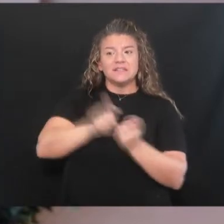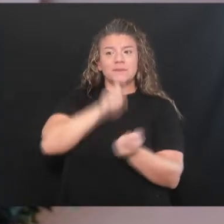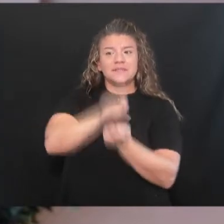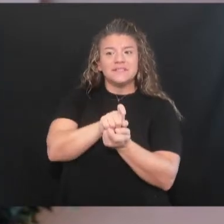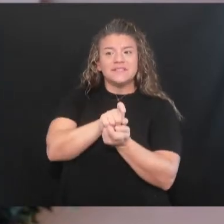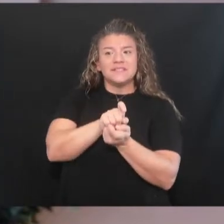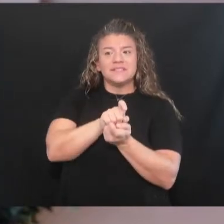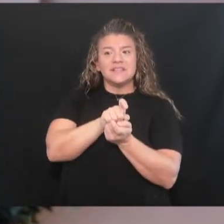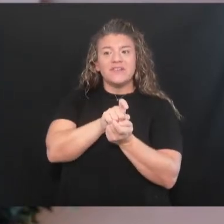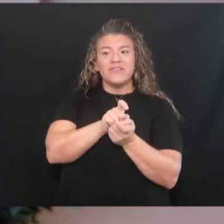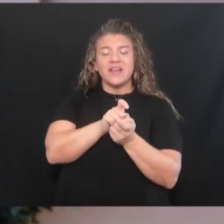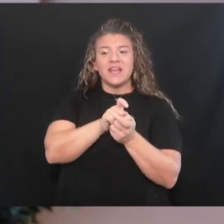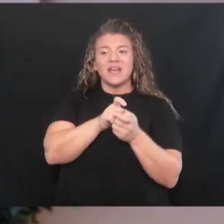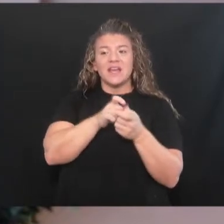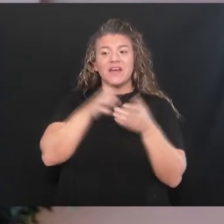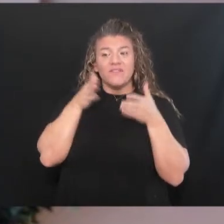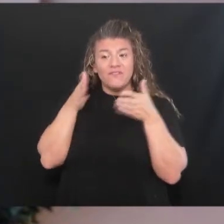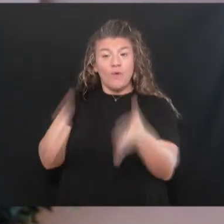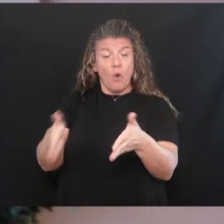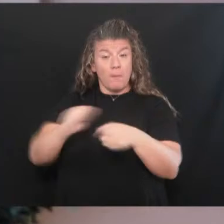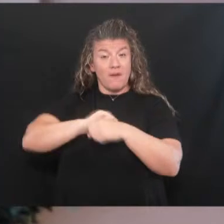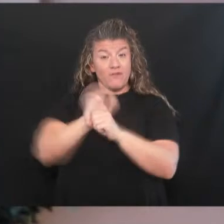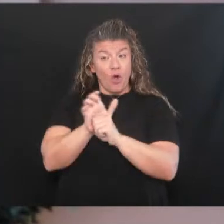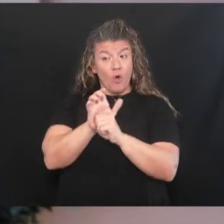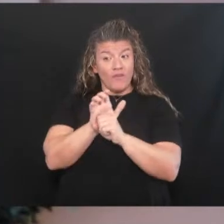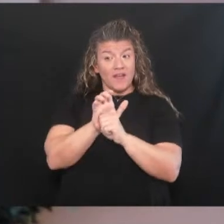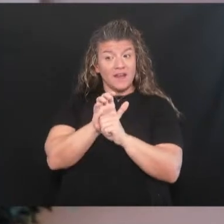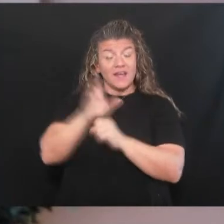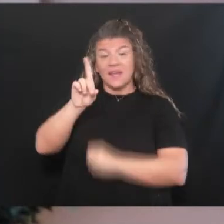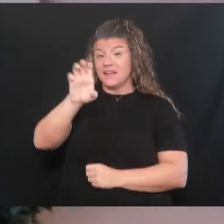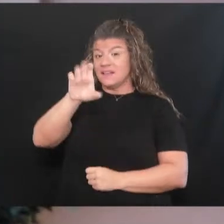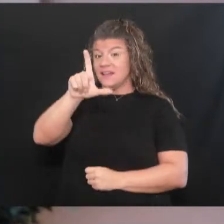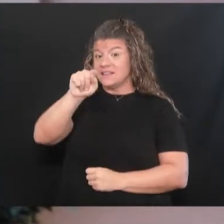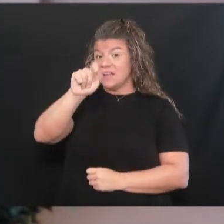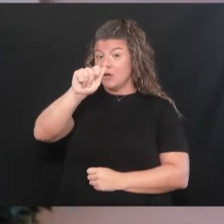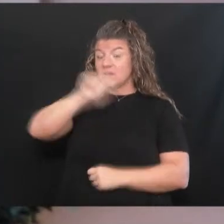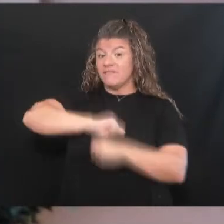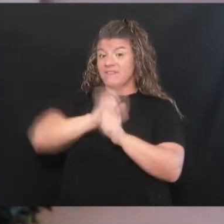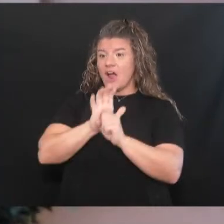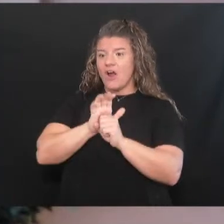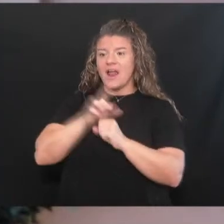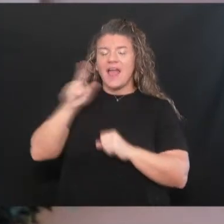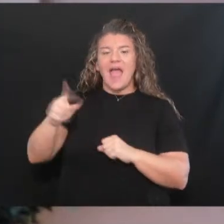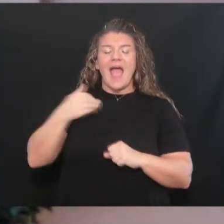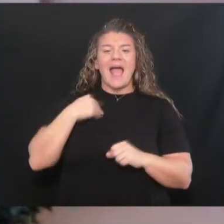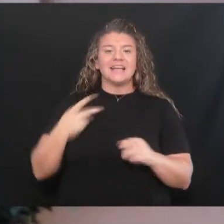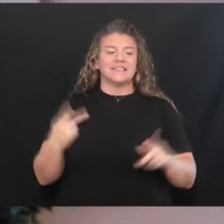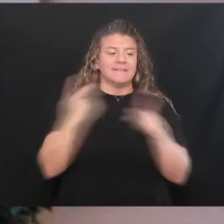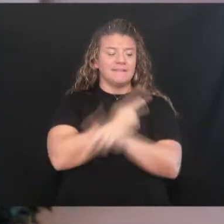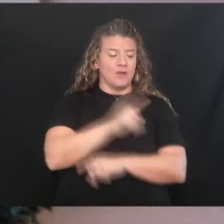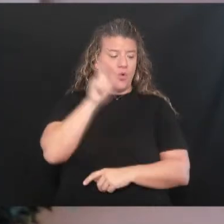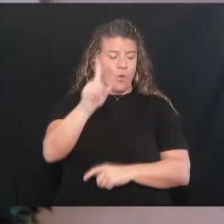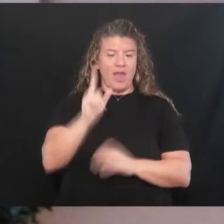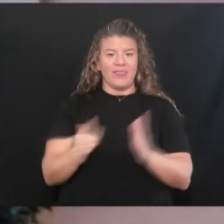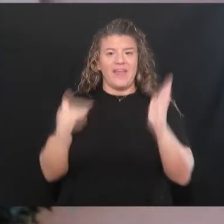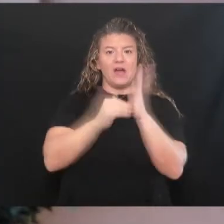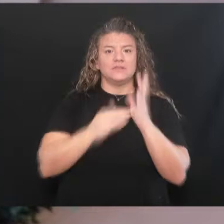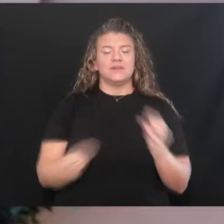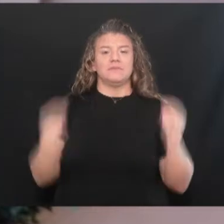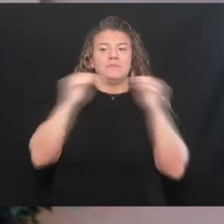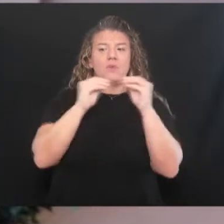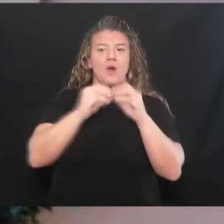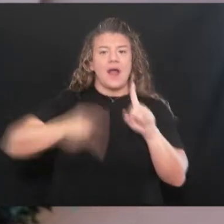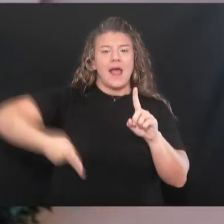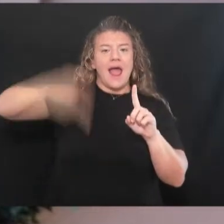particular form of COVID-19, the Delta variant, exists in 1,000 times higher concentrations